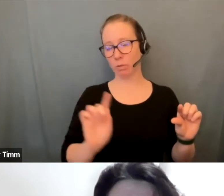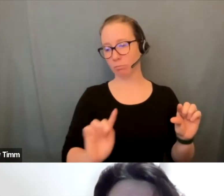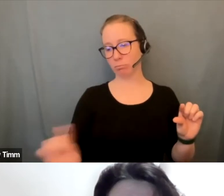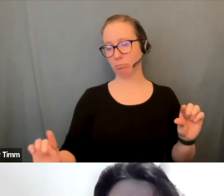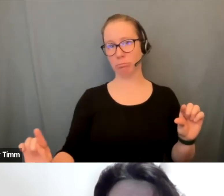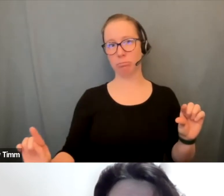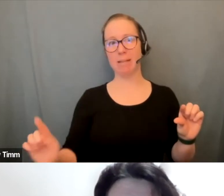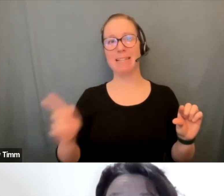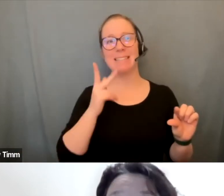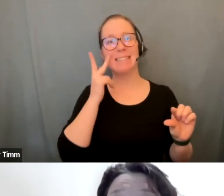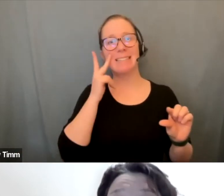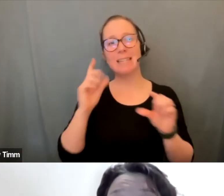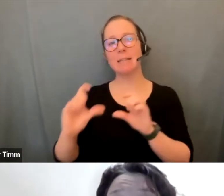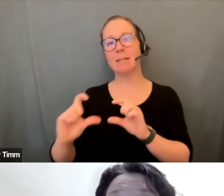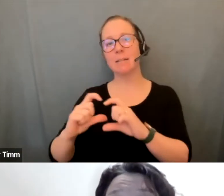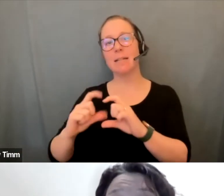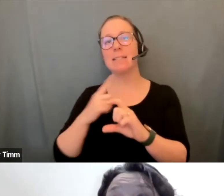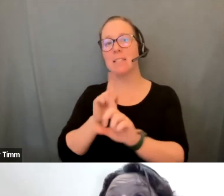reactions toolbar tab there.